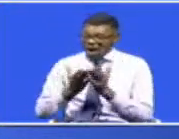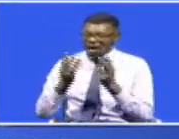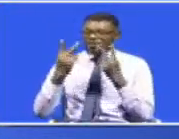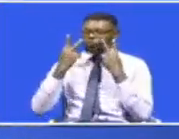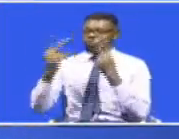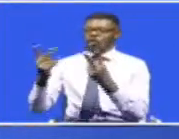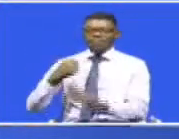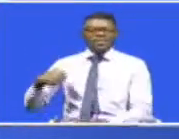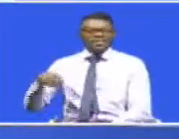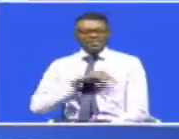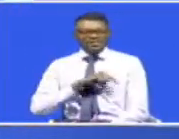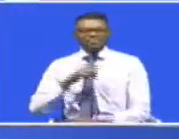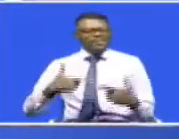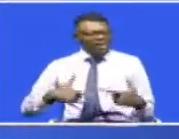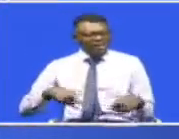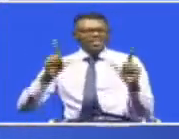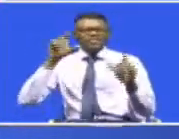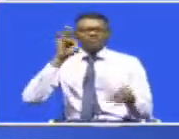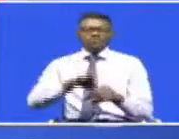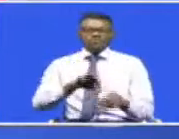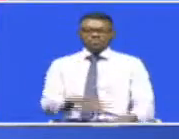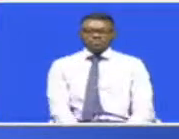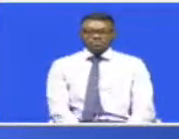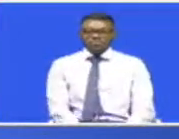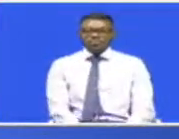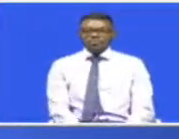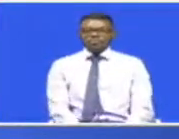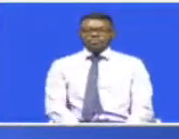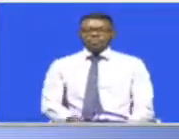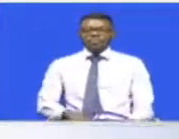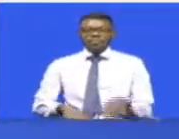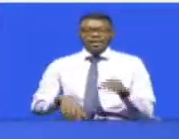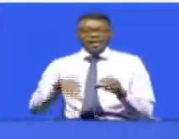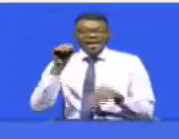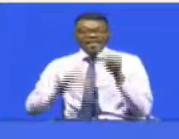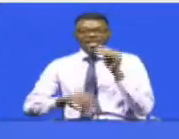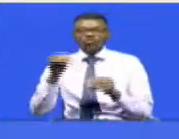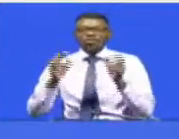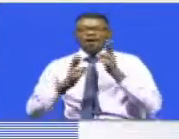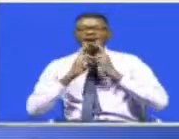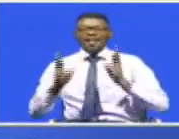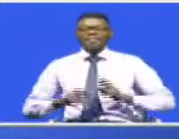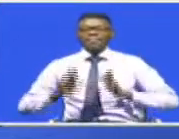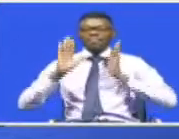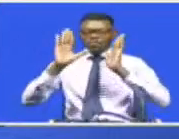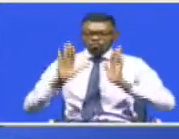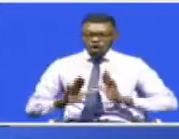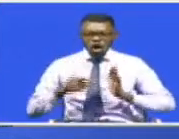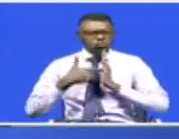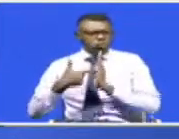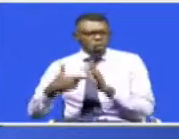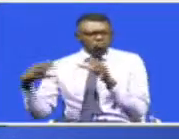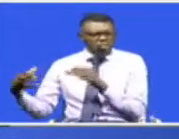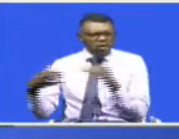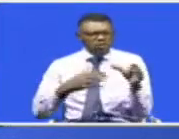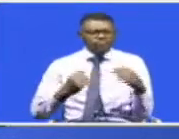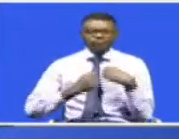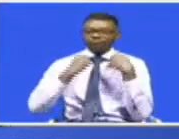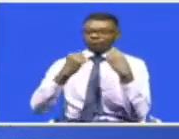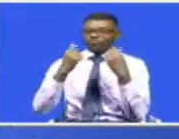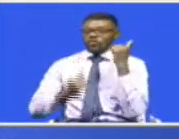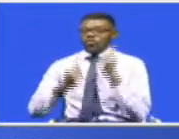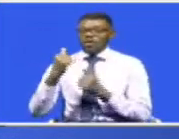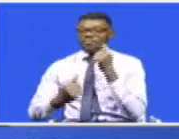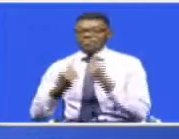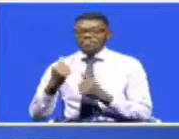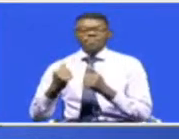us. Let us vote. Paul, this election outcome is critical at flexing the party supremacy muscle to the